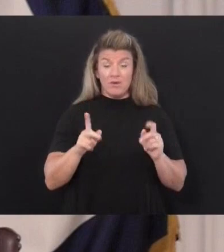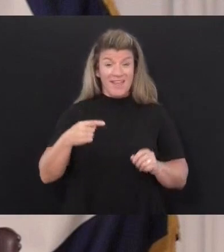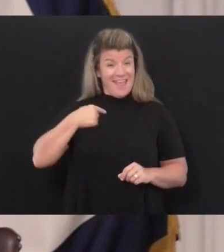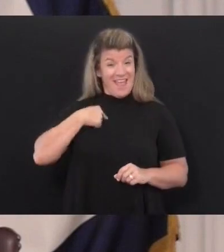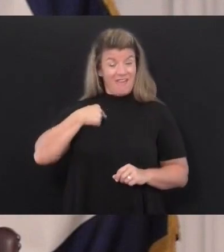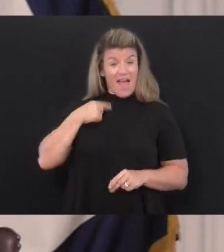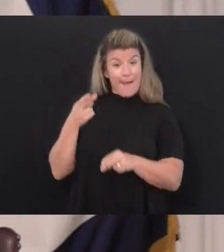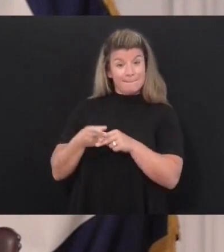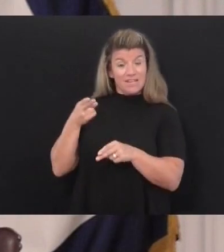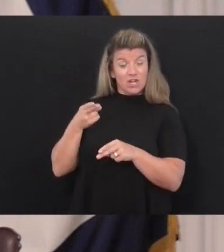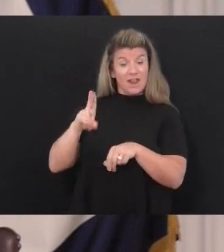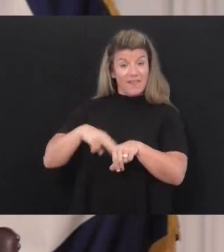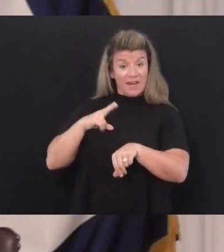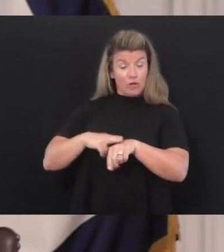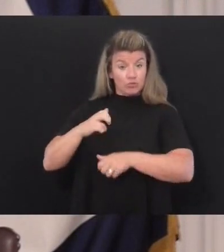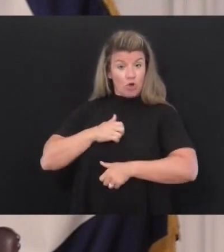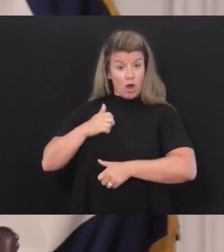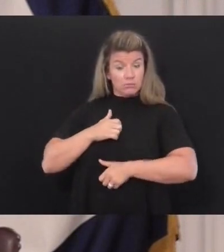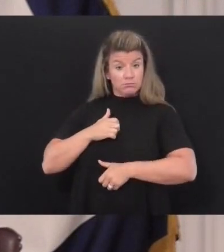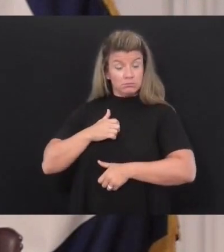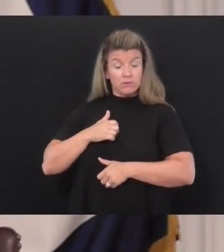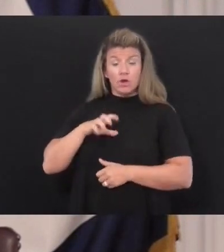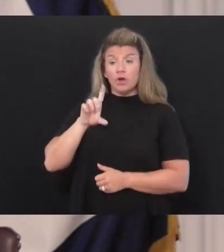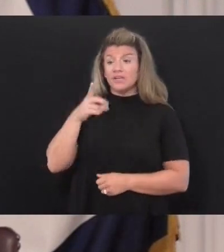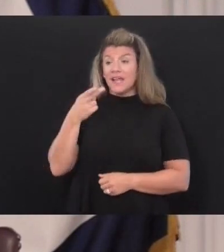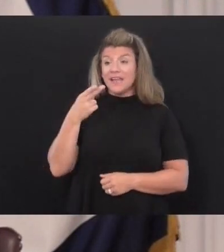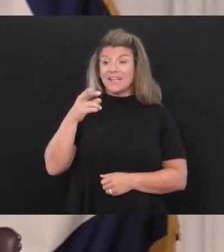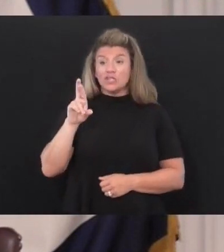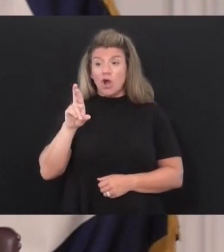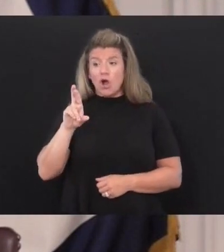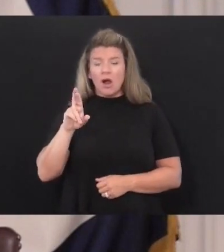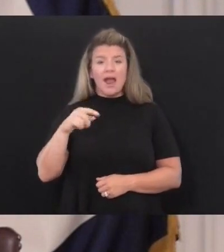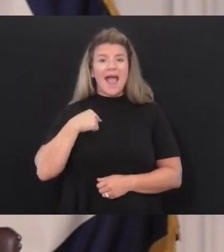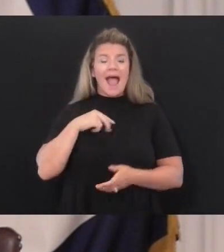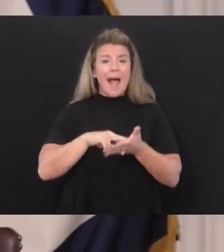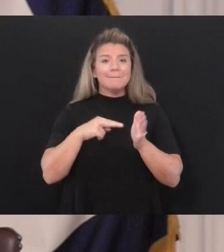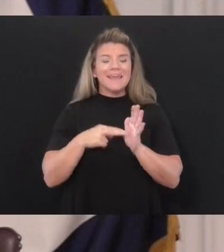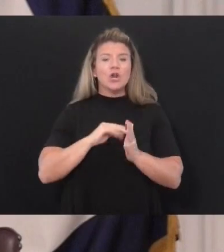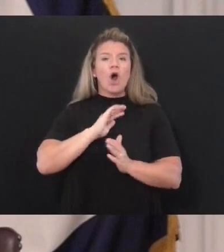get to that point in time, they'll have to be brought back in. That is no power of mine whatsoever.